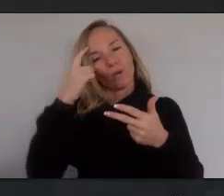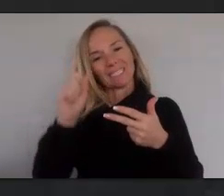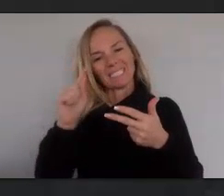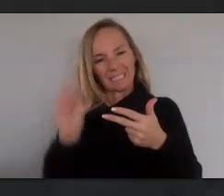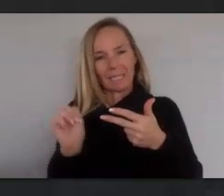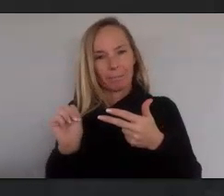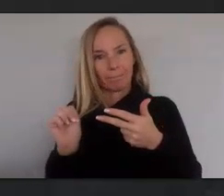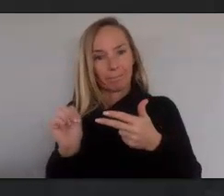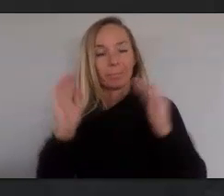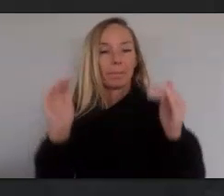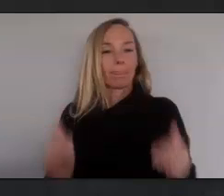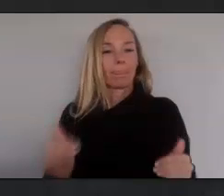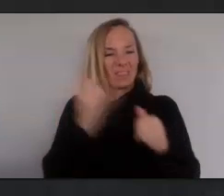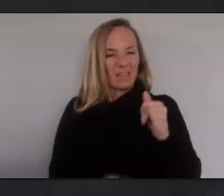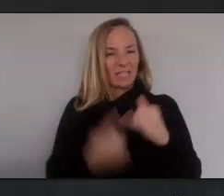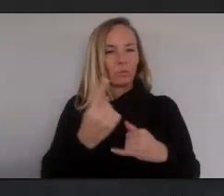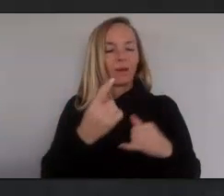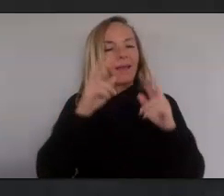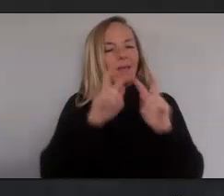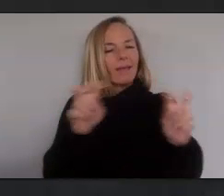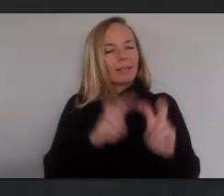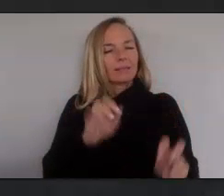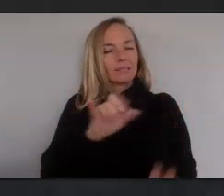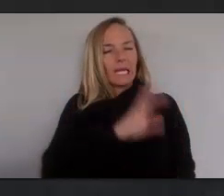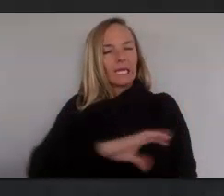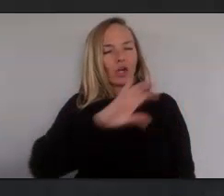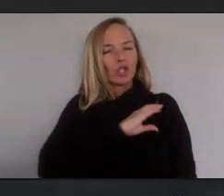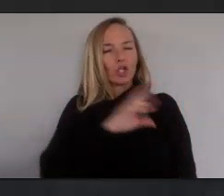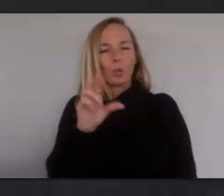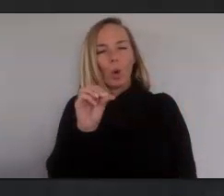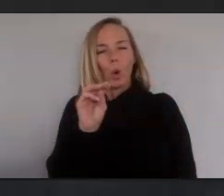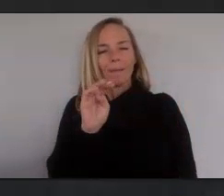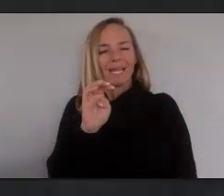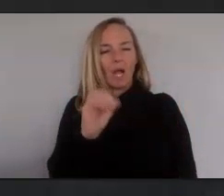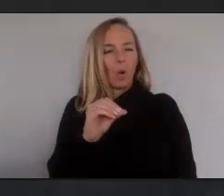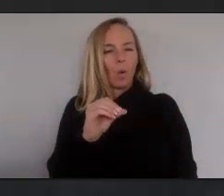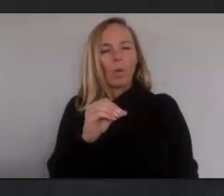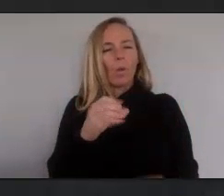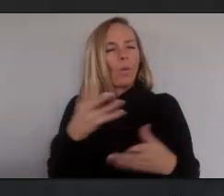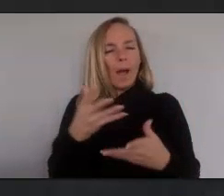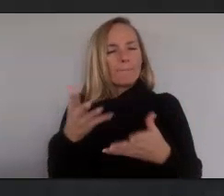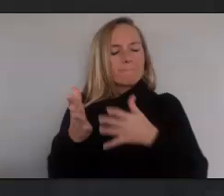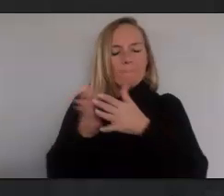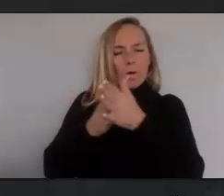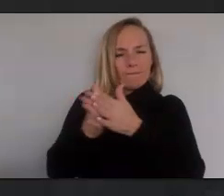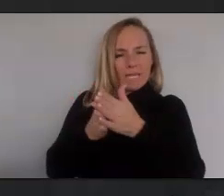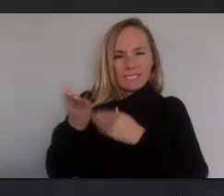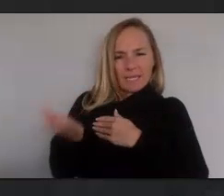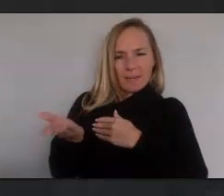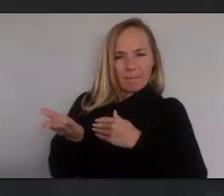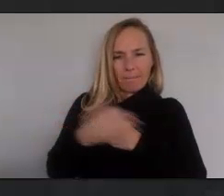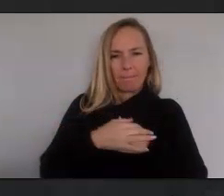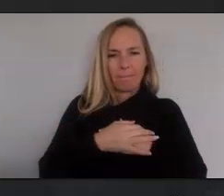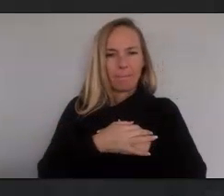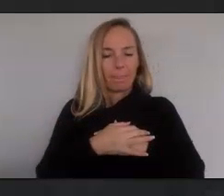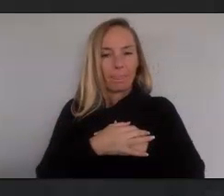And finally, analyze the character Romeo and explain what motivates him. A thesis statement that answers